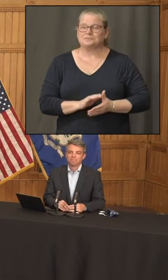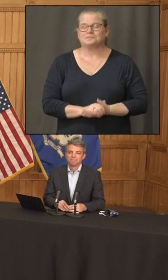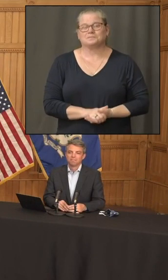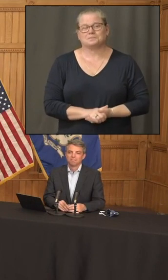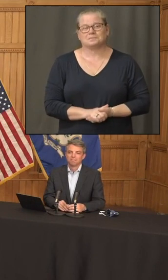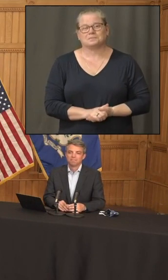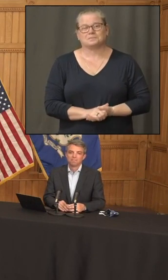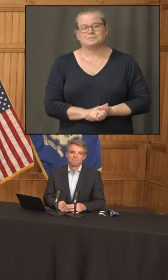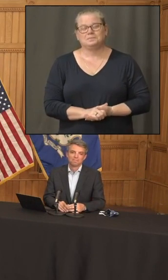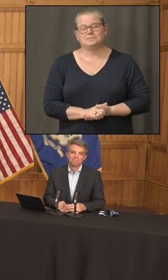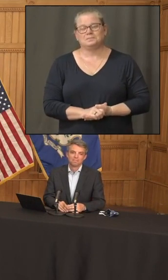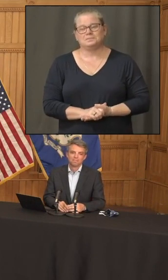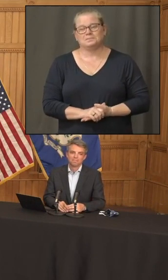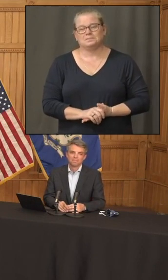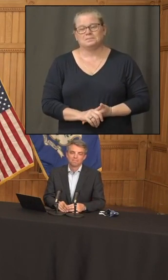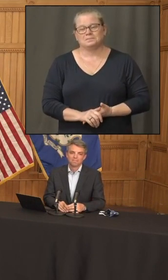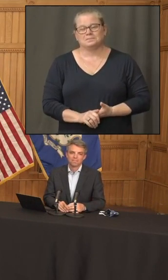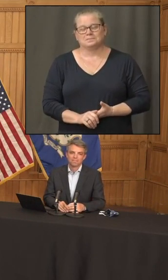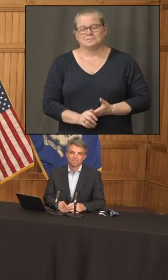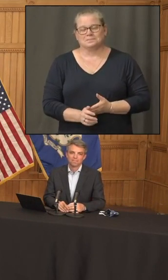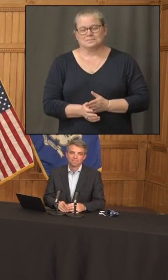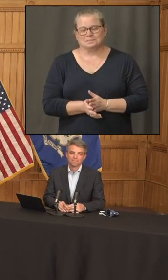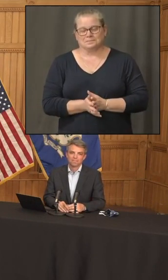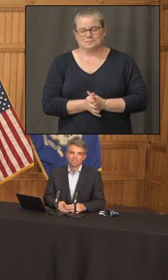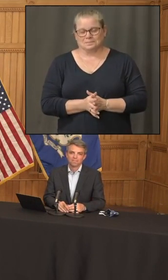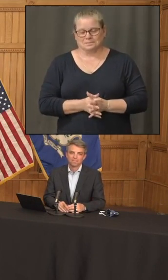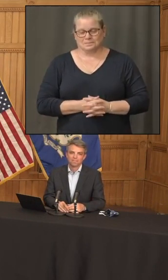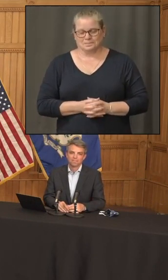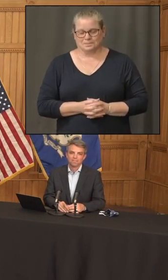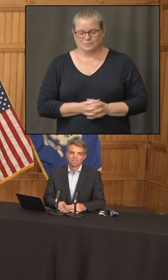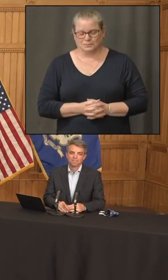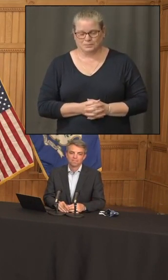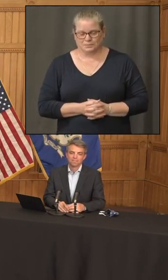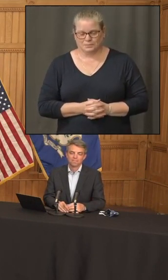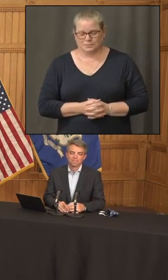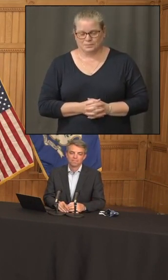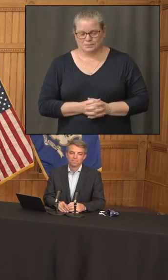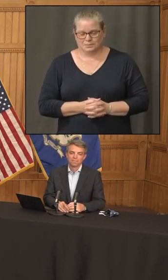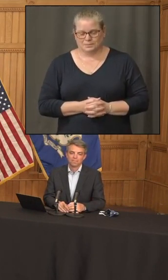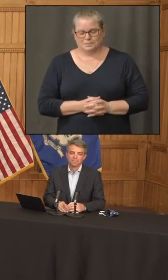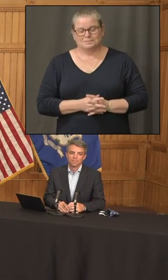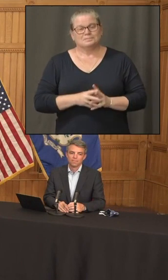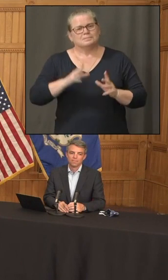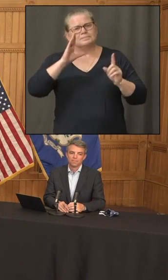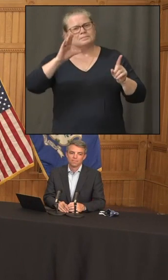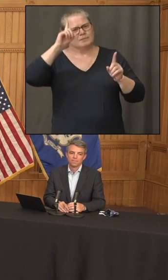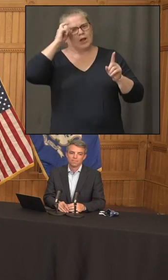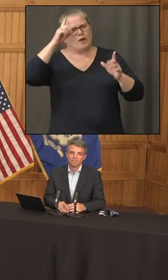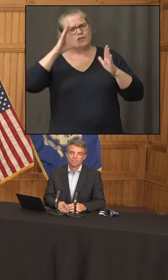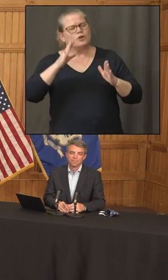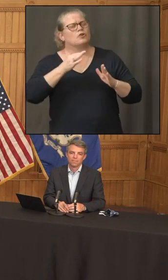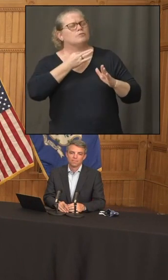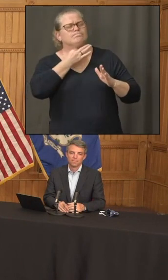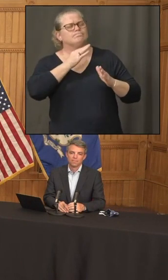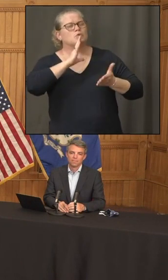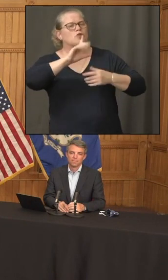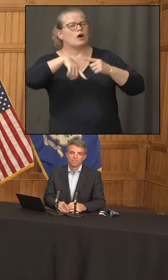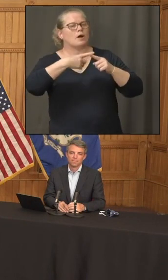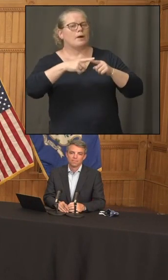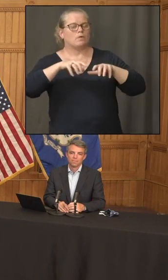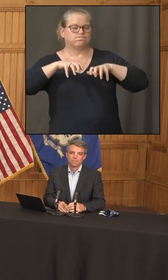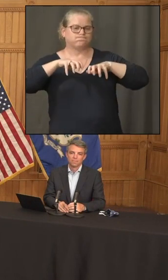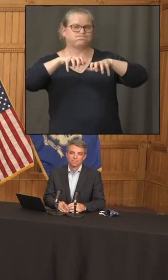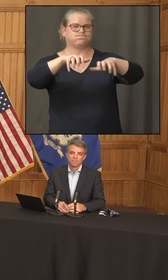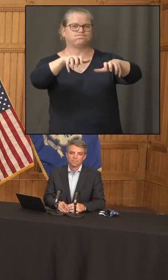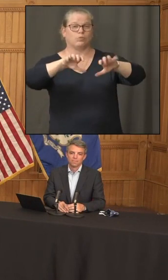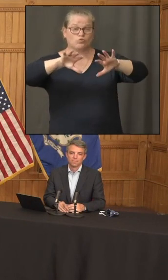Hi, Governor. I wanted to ask about crowds for a second, because you mentioned the